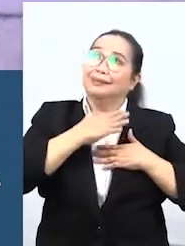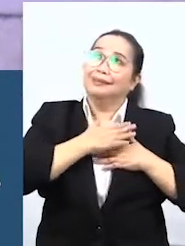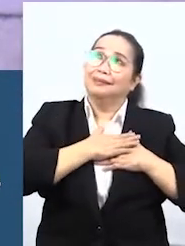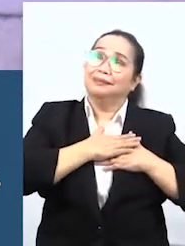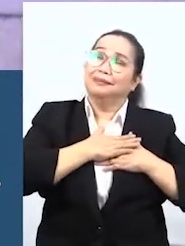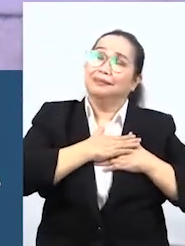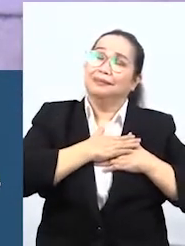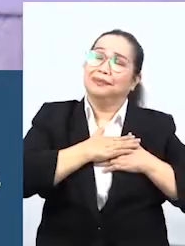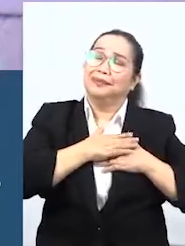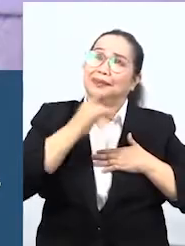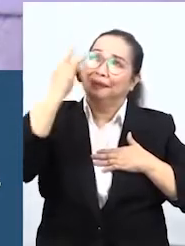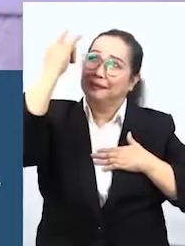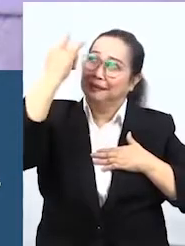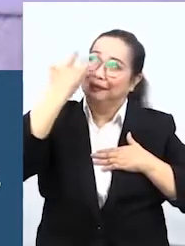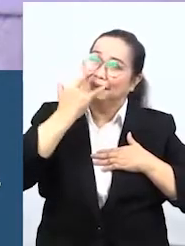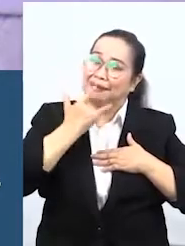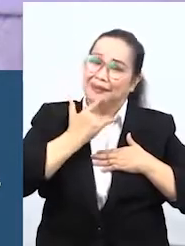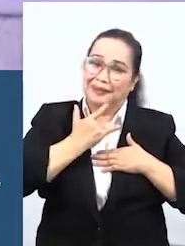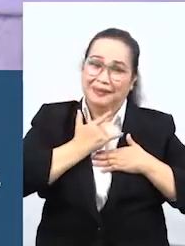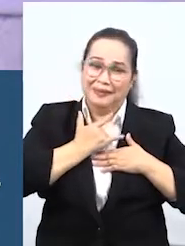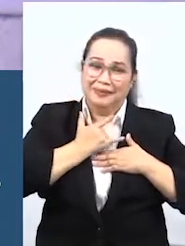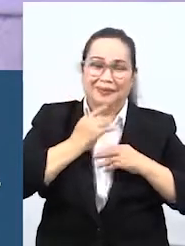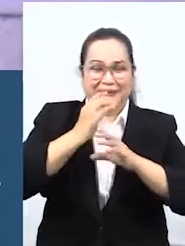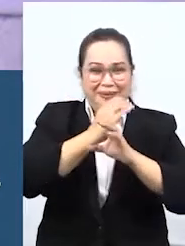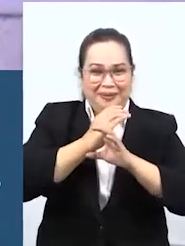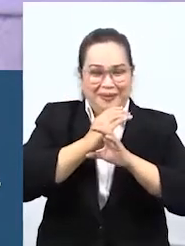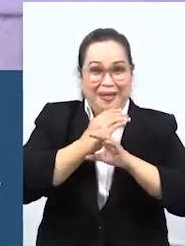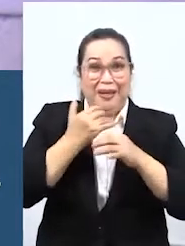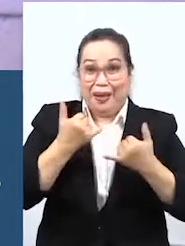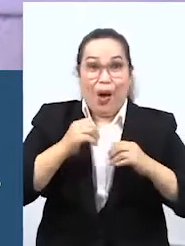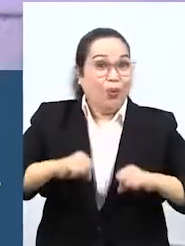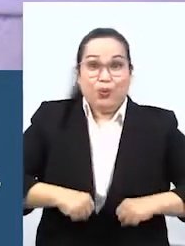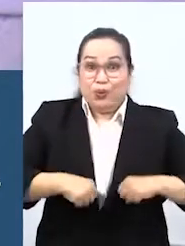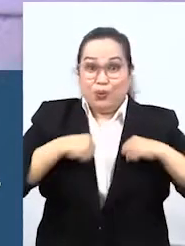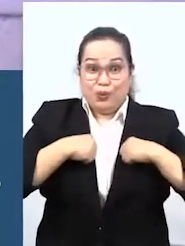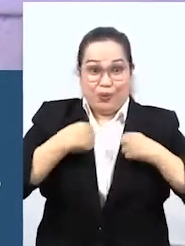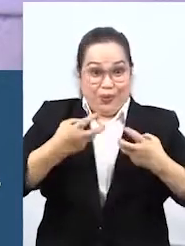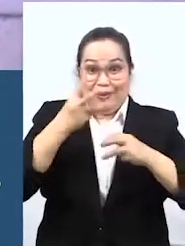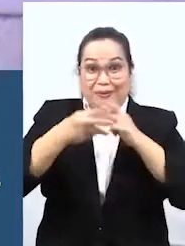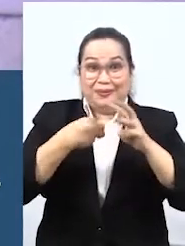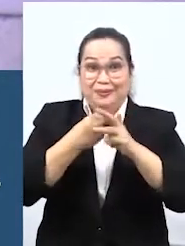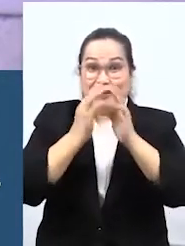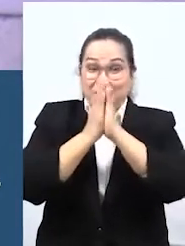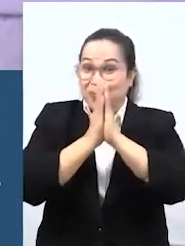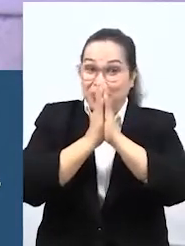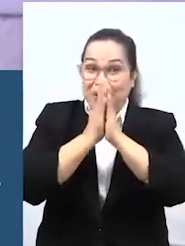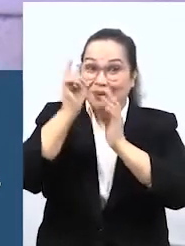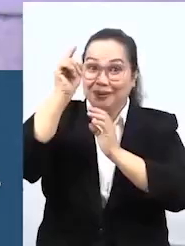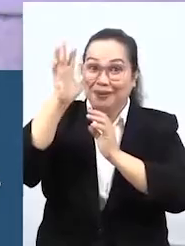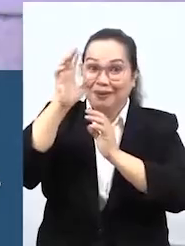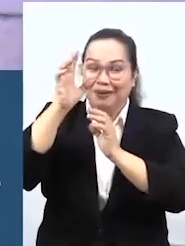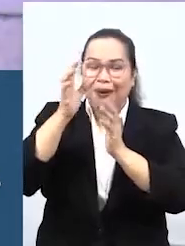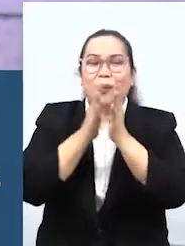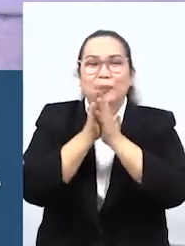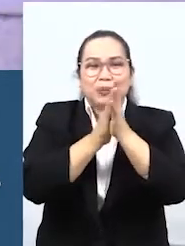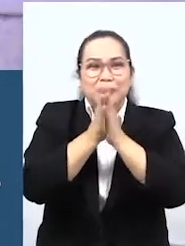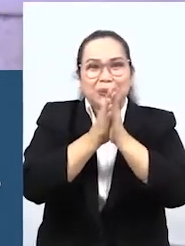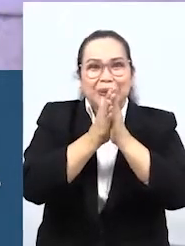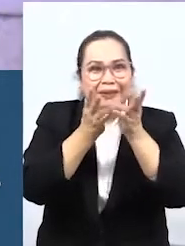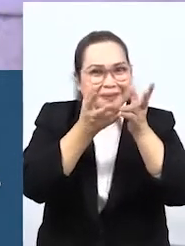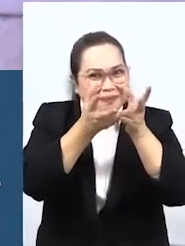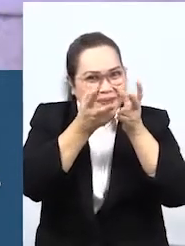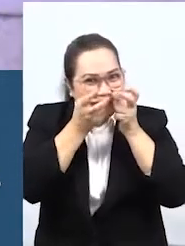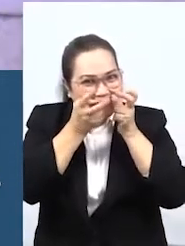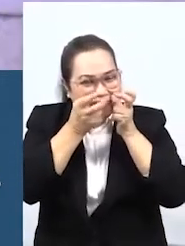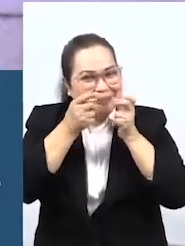cares so the key to surviving our current Miss in the world is to pray to God who is eager to hear from us and